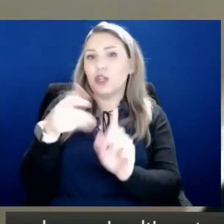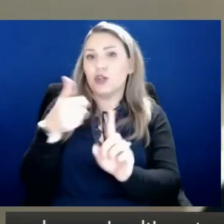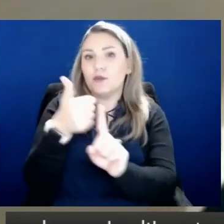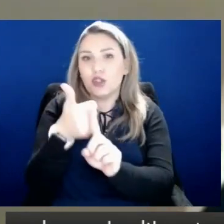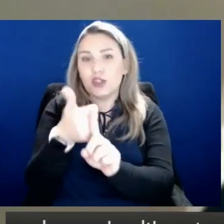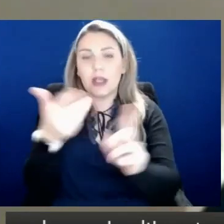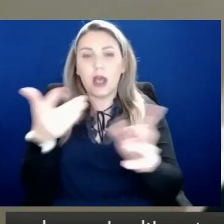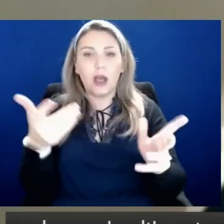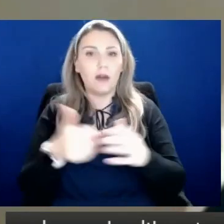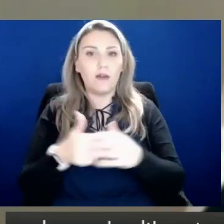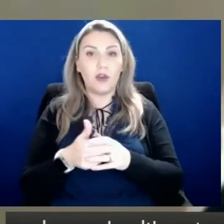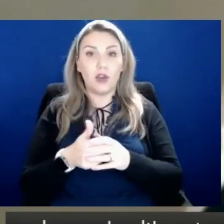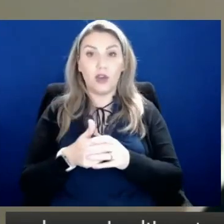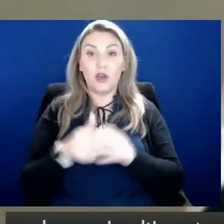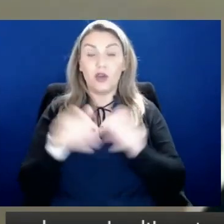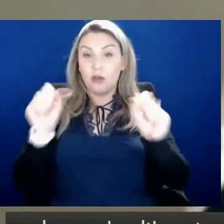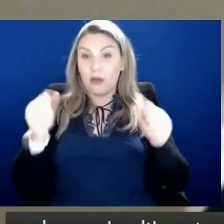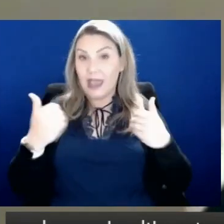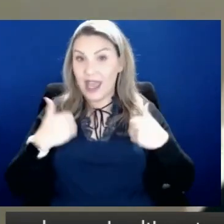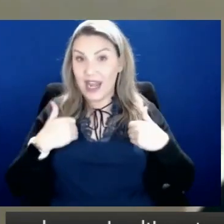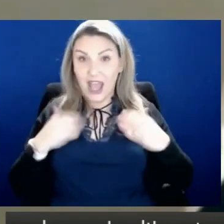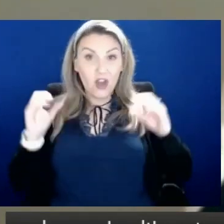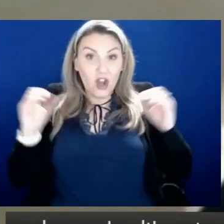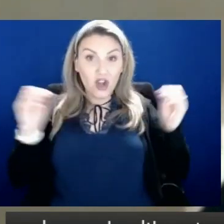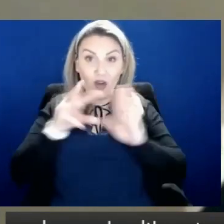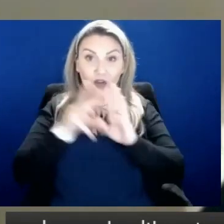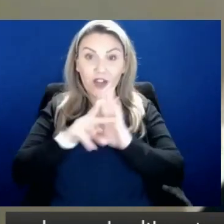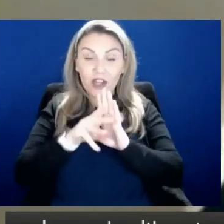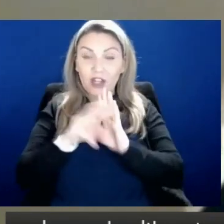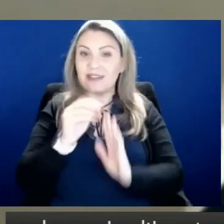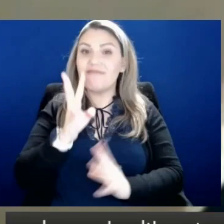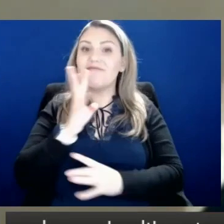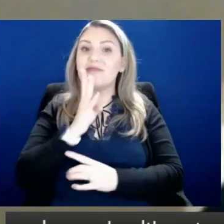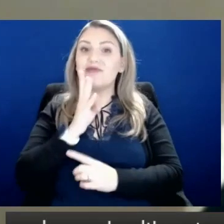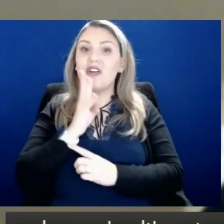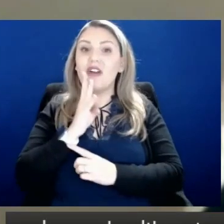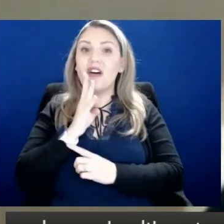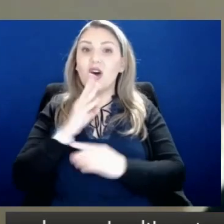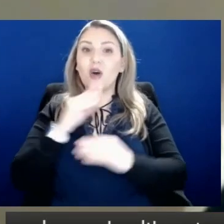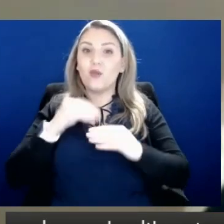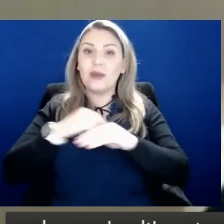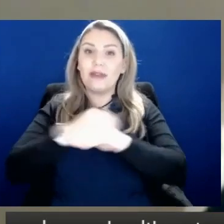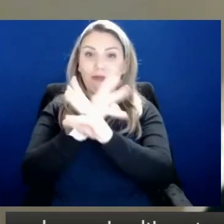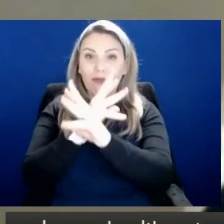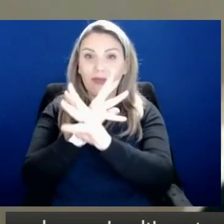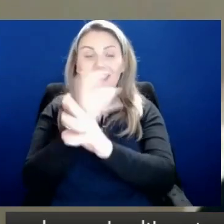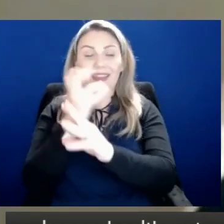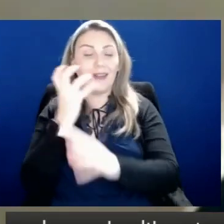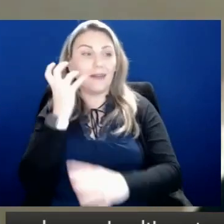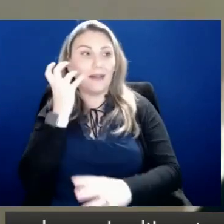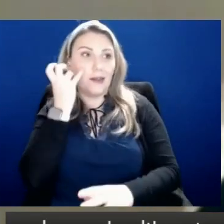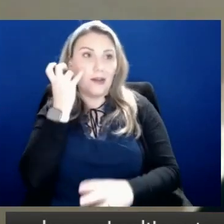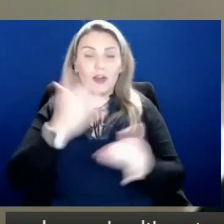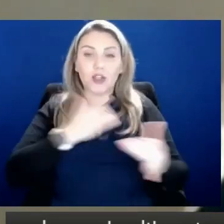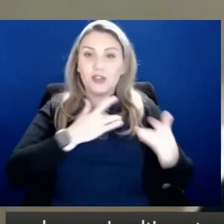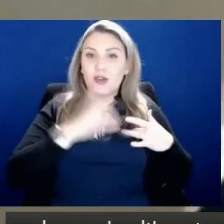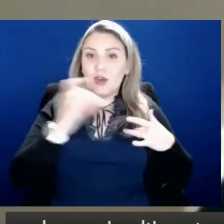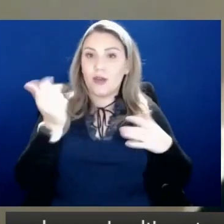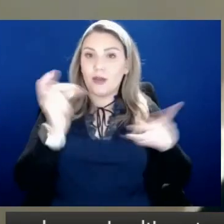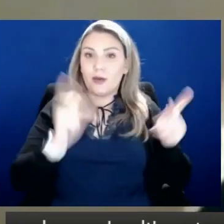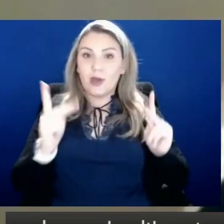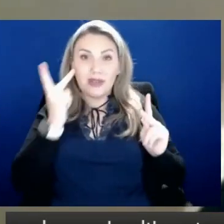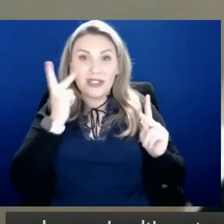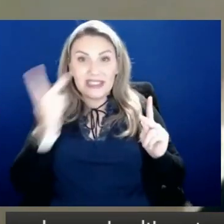just to have no video and talk if anybody's concerned about others seeing them. It's